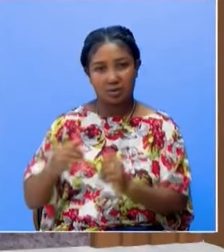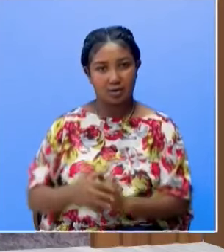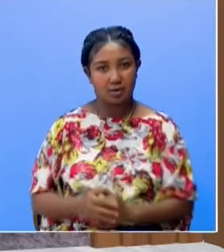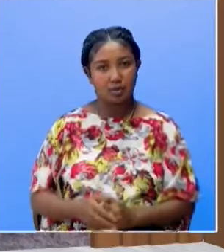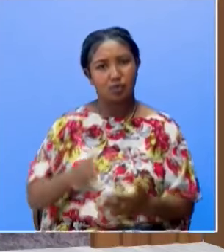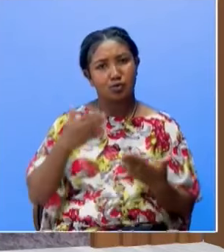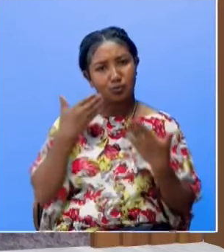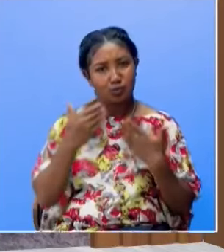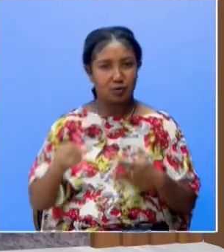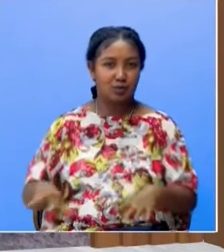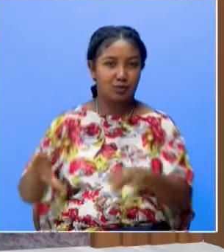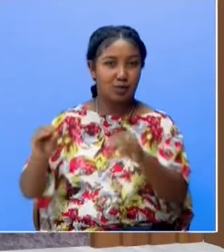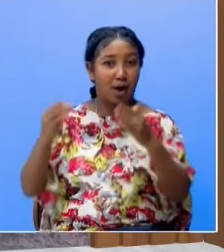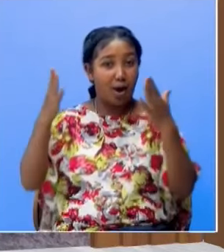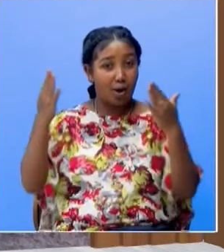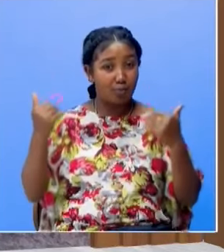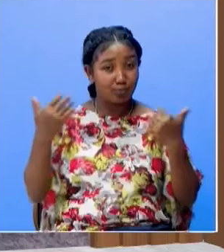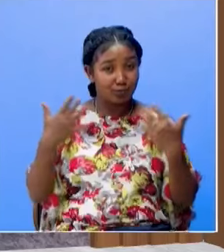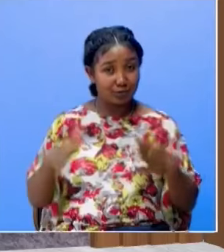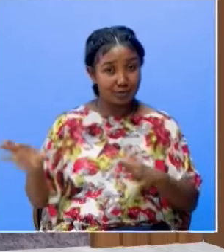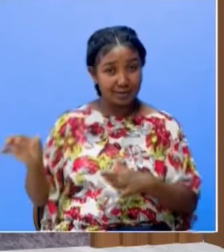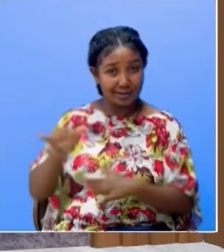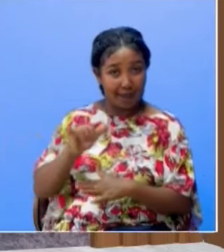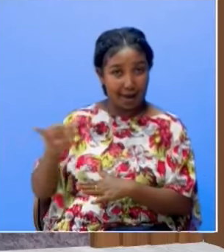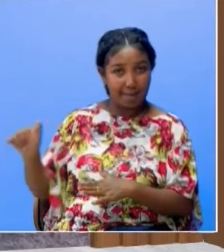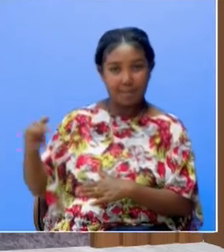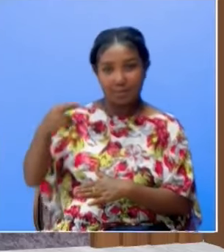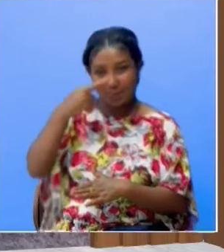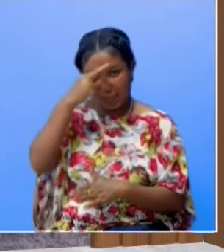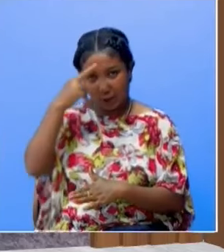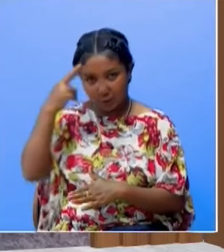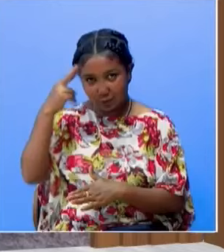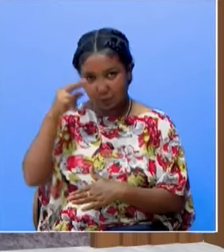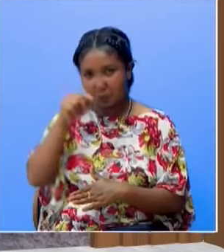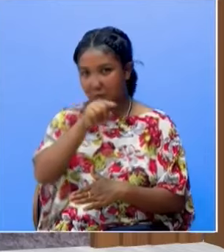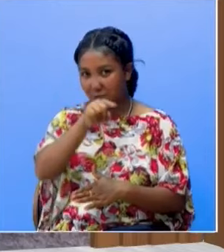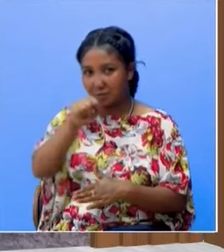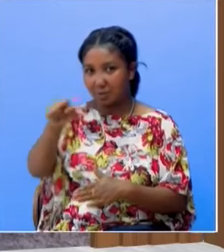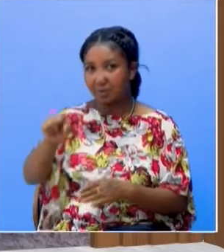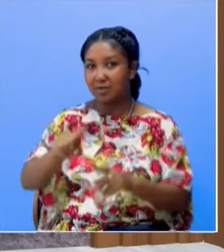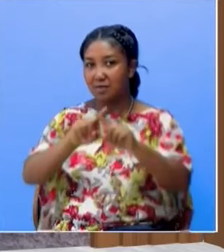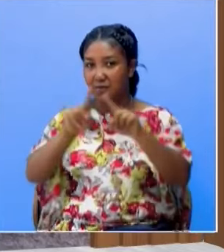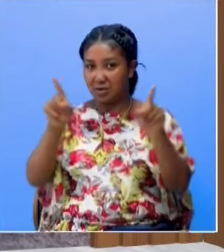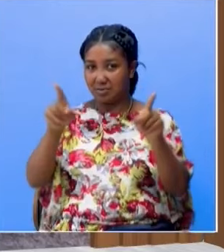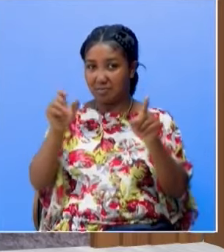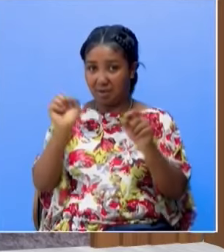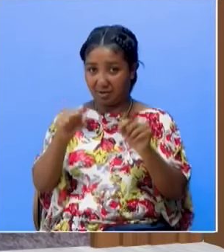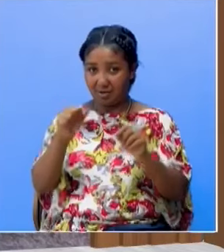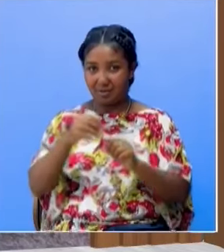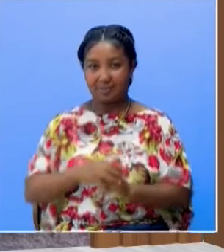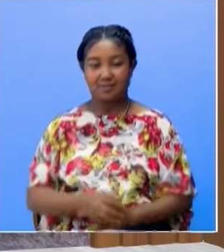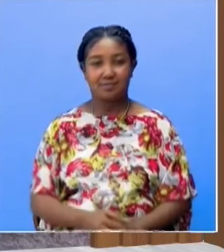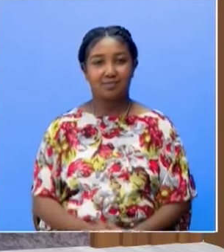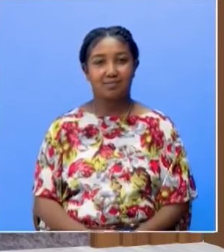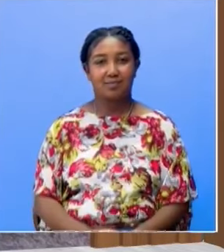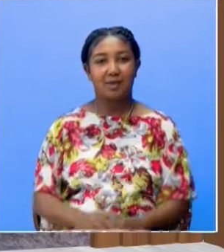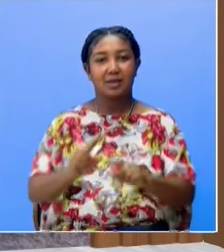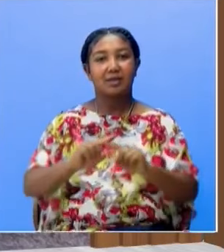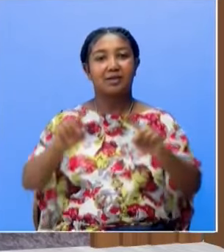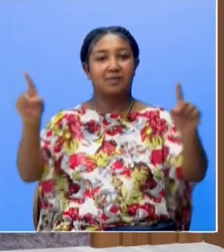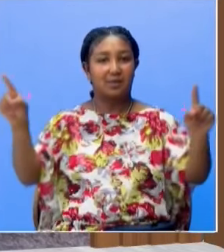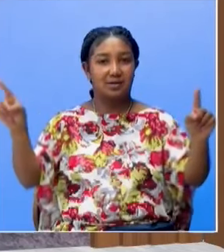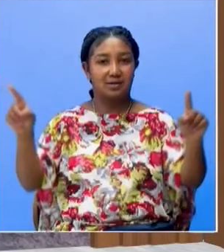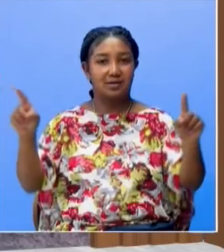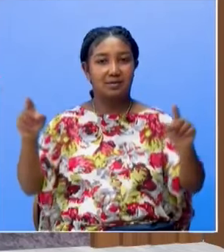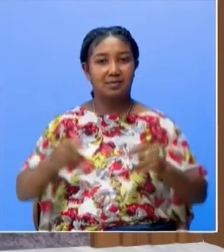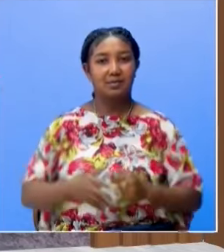Good students, I hope you did like this because yours can be different from this one. It can be different from